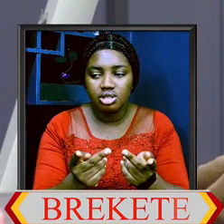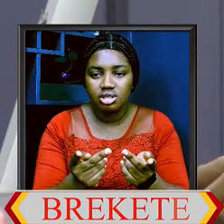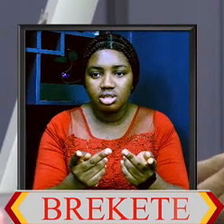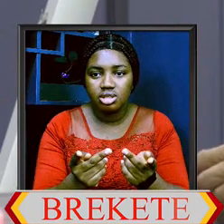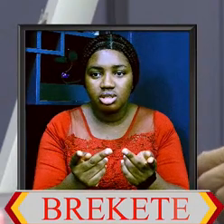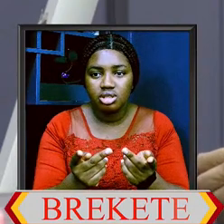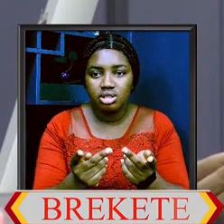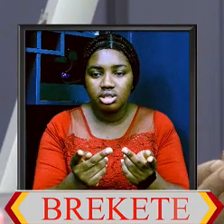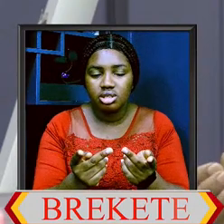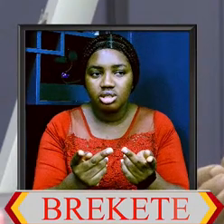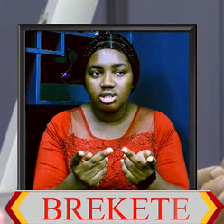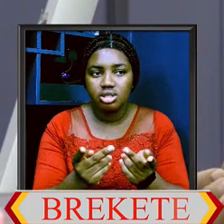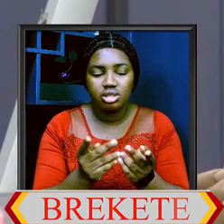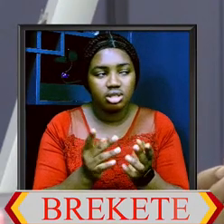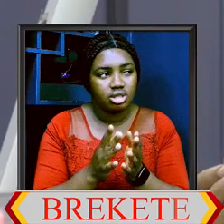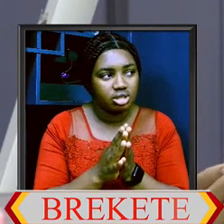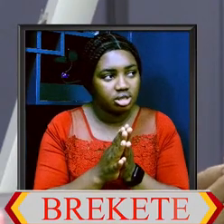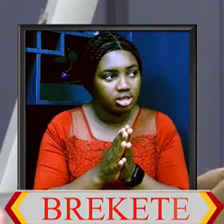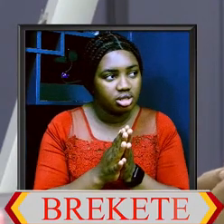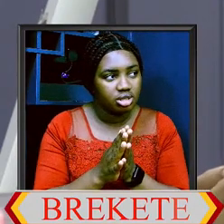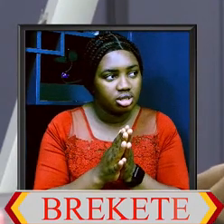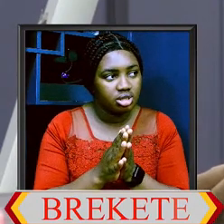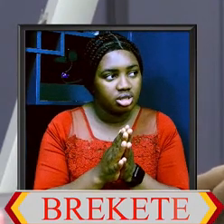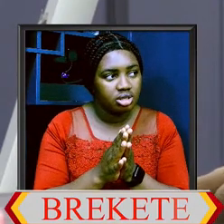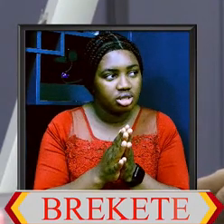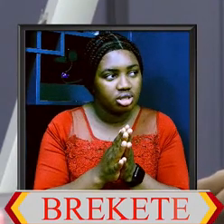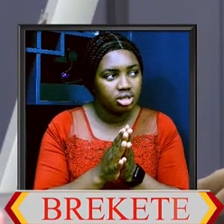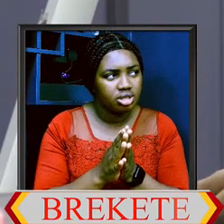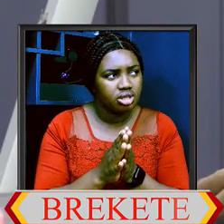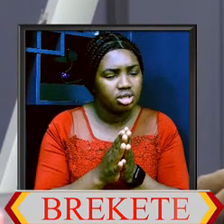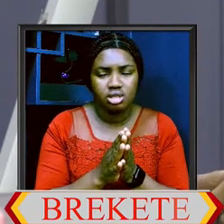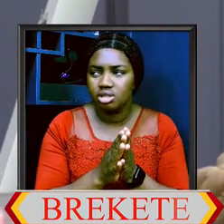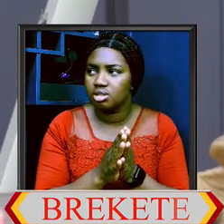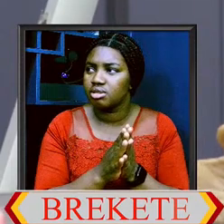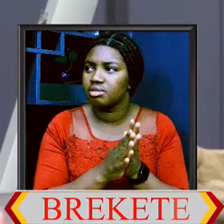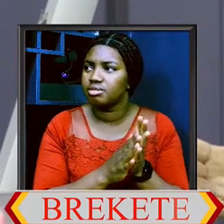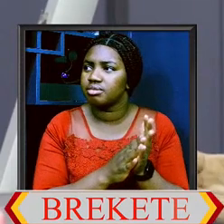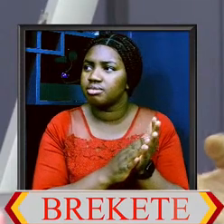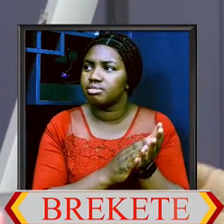will leave that I only have to say